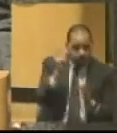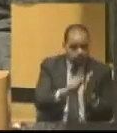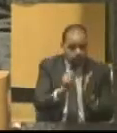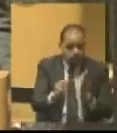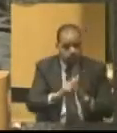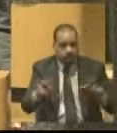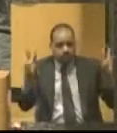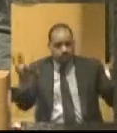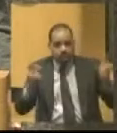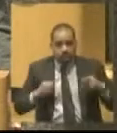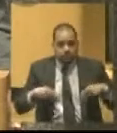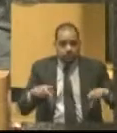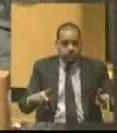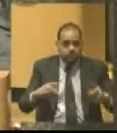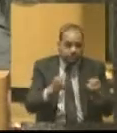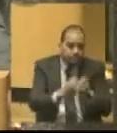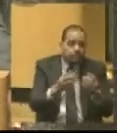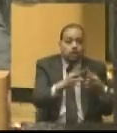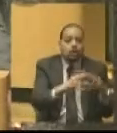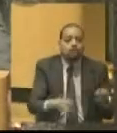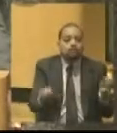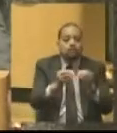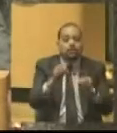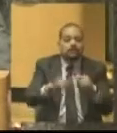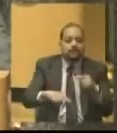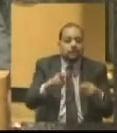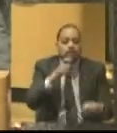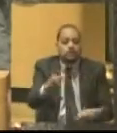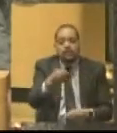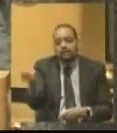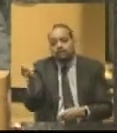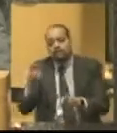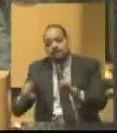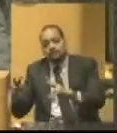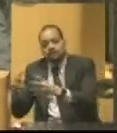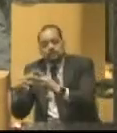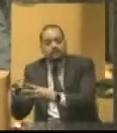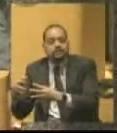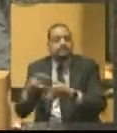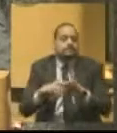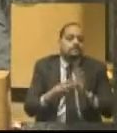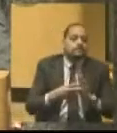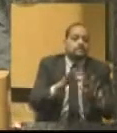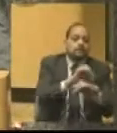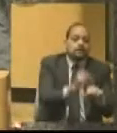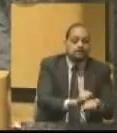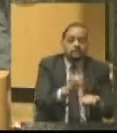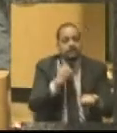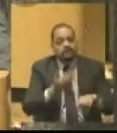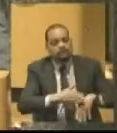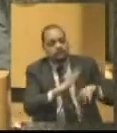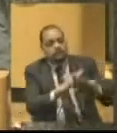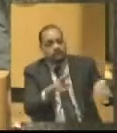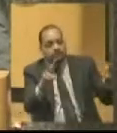America than any other American man. And just what had Lincoln done? He removed the blot of slavery from our national